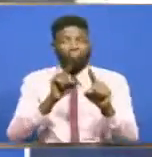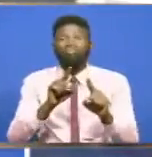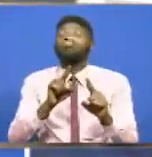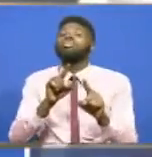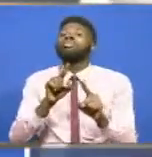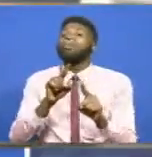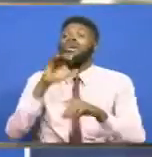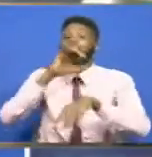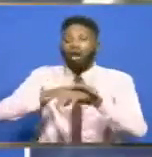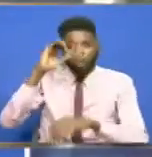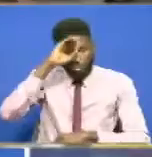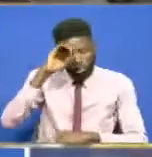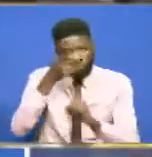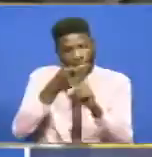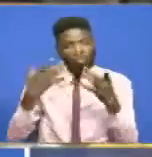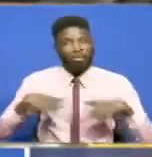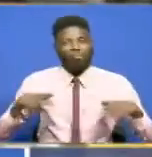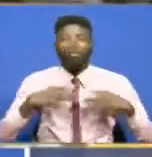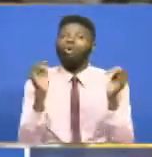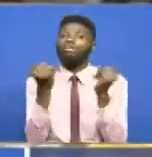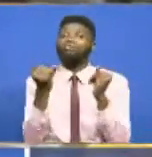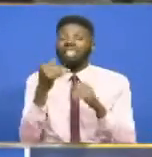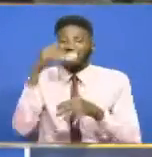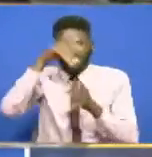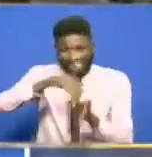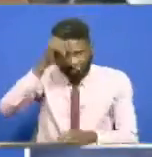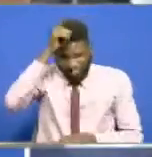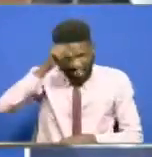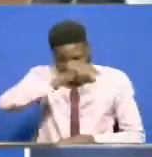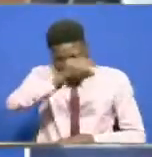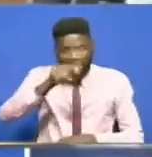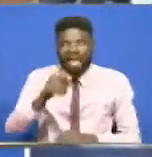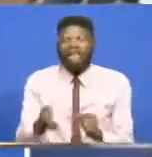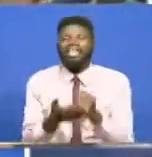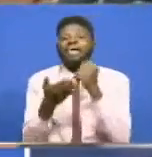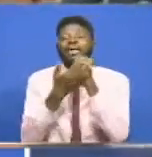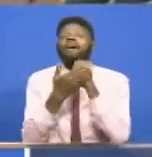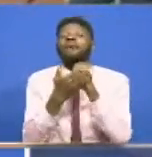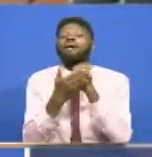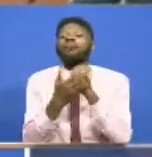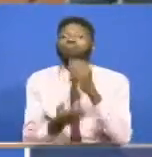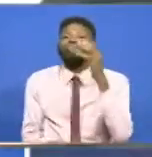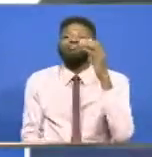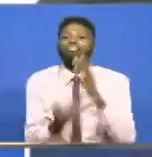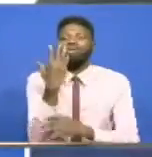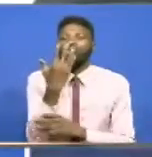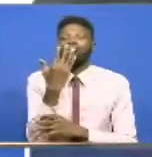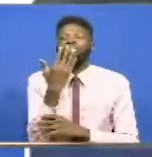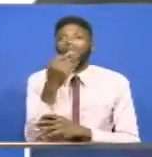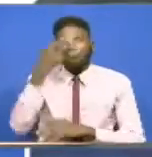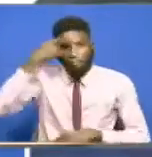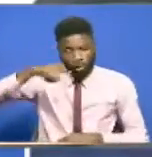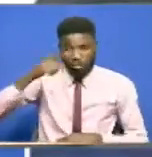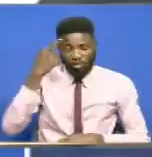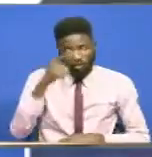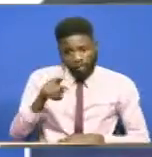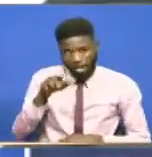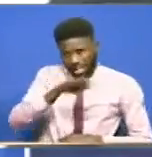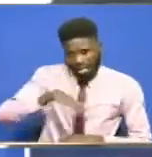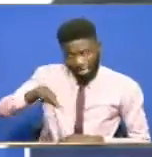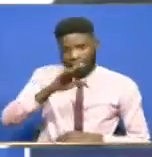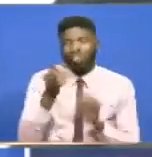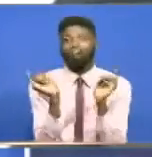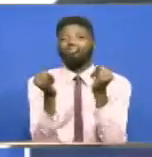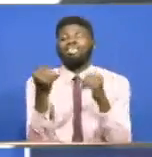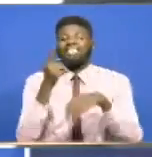kwa wanahabari walio mashinani ili kubuni sera ya taaluma hiyo baada ya janga la COVID-19. And journalism is at a crossroads